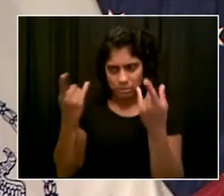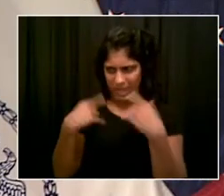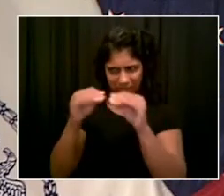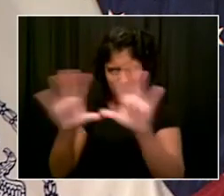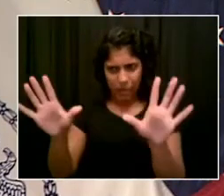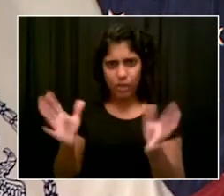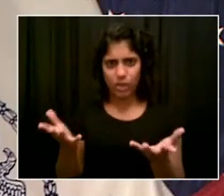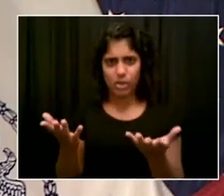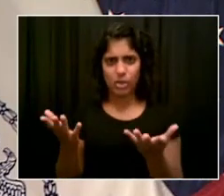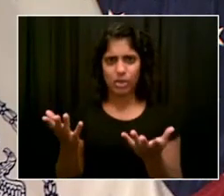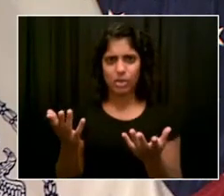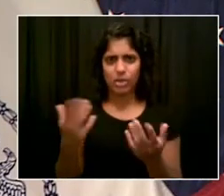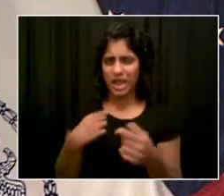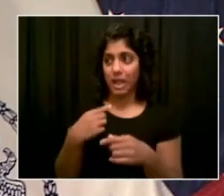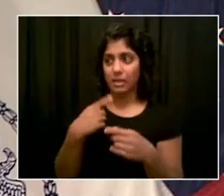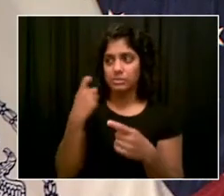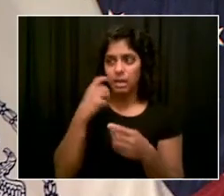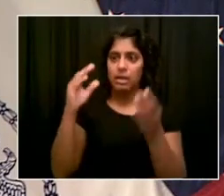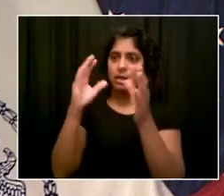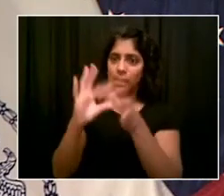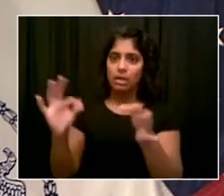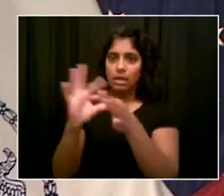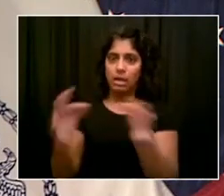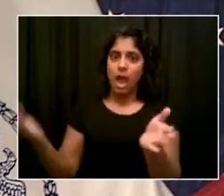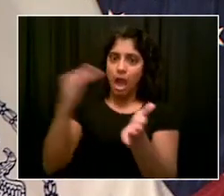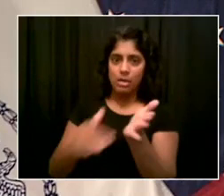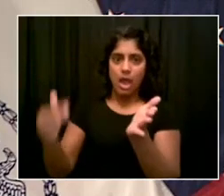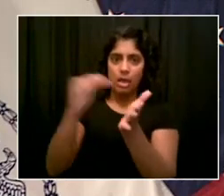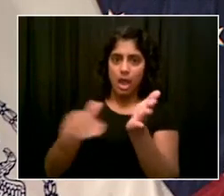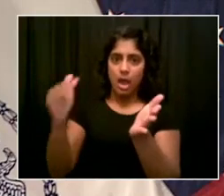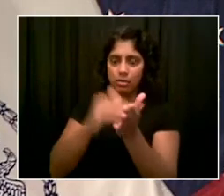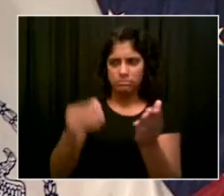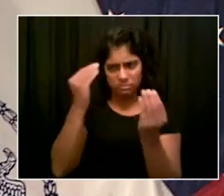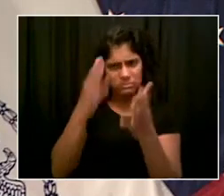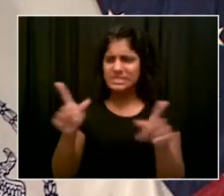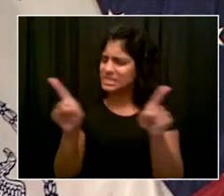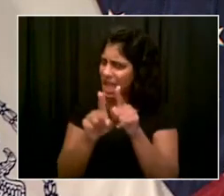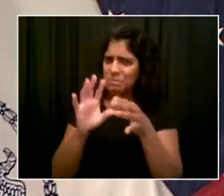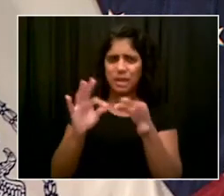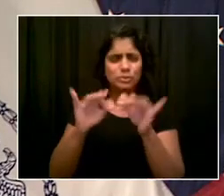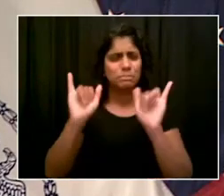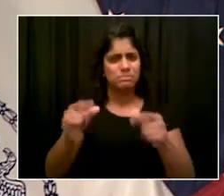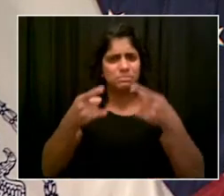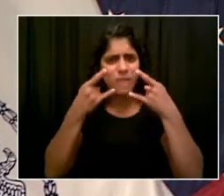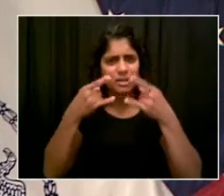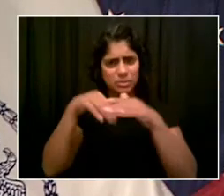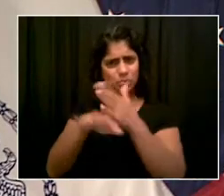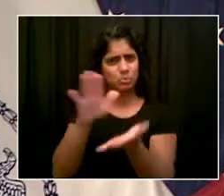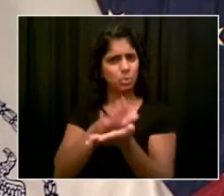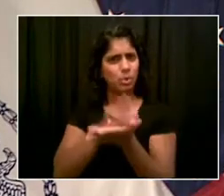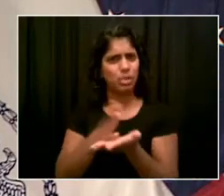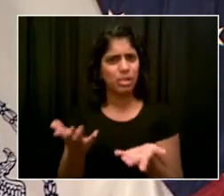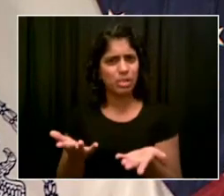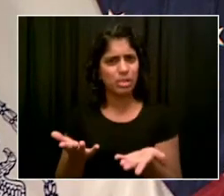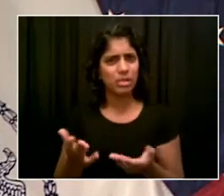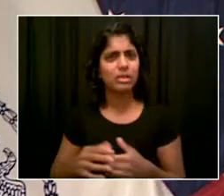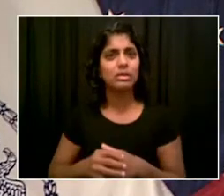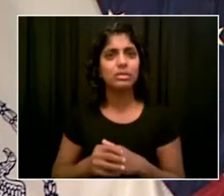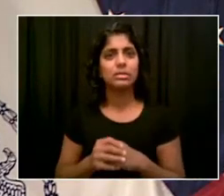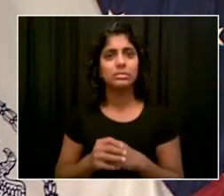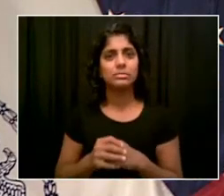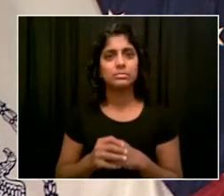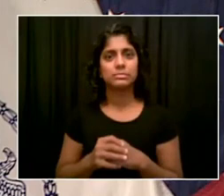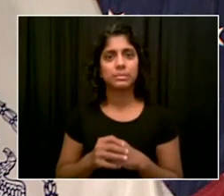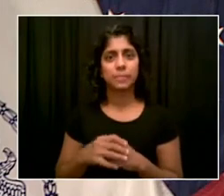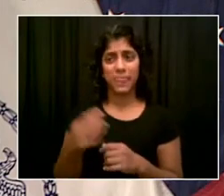need a mask, schools, hospitals, various settings that just make sense and always have. So no, there's no contradiction there at